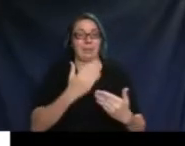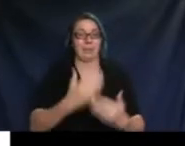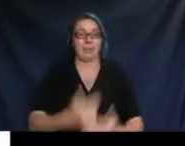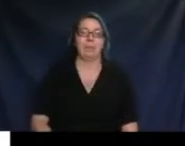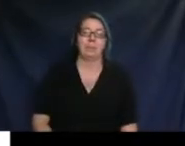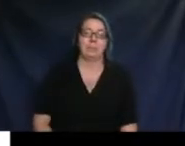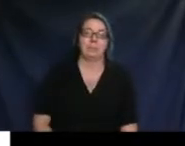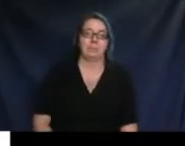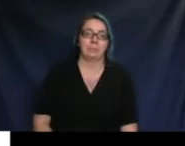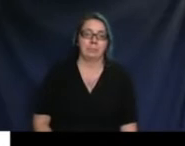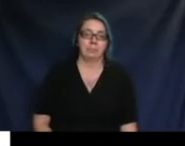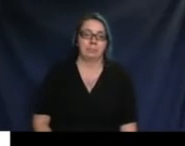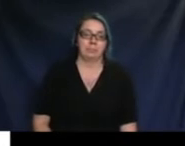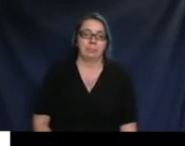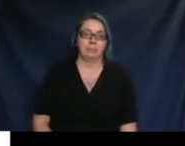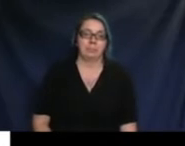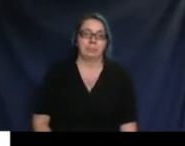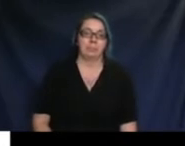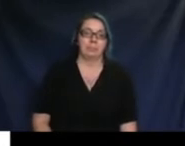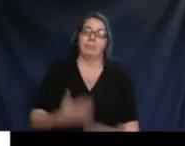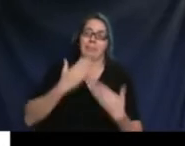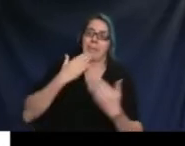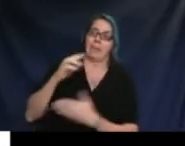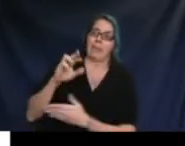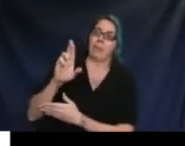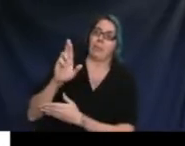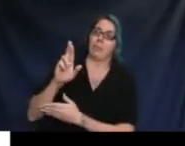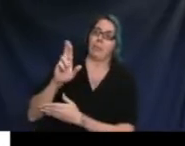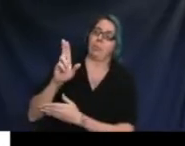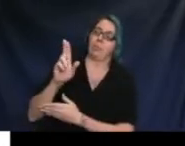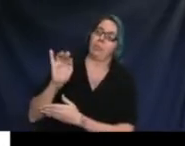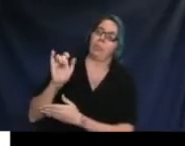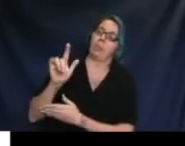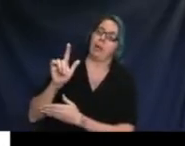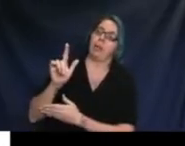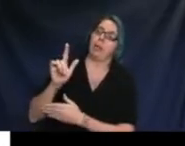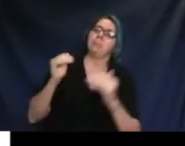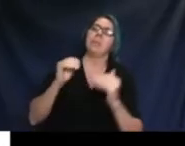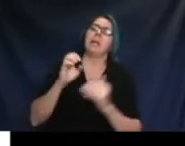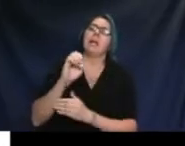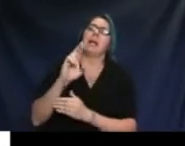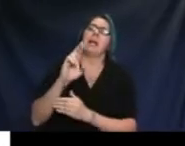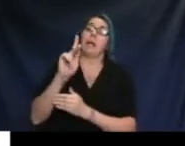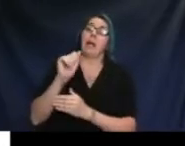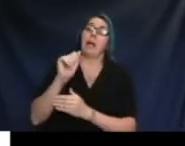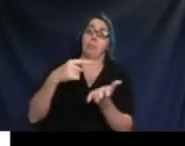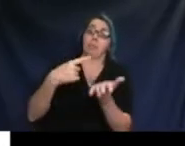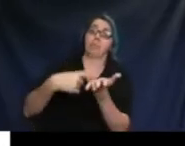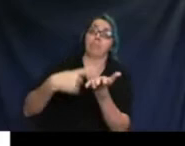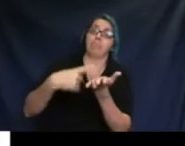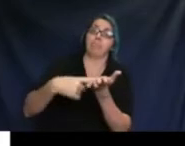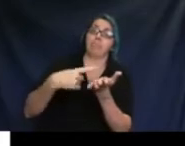Thanks, Rupal. Erica, do you want to talk about the Streets program?